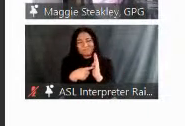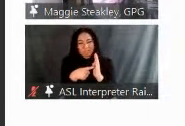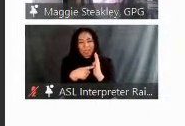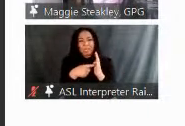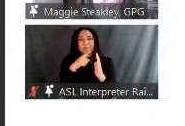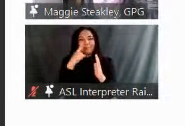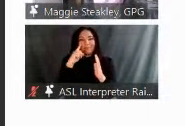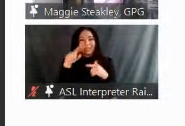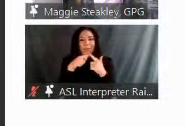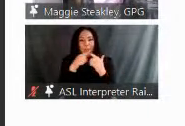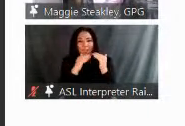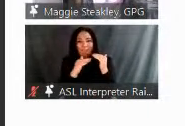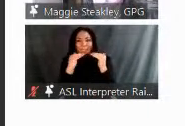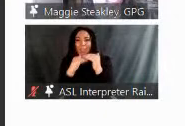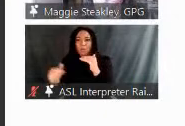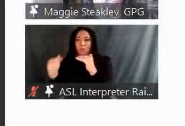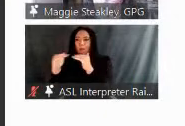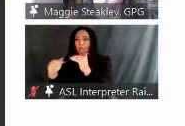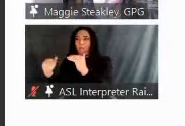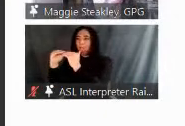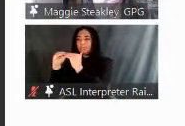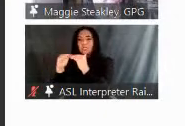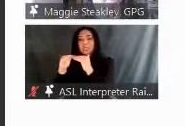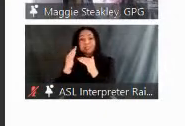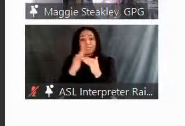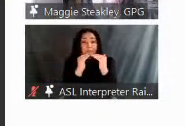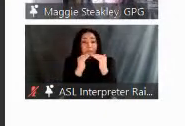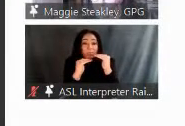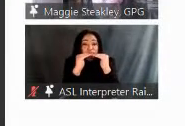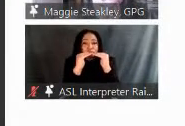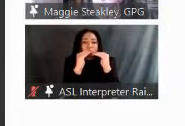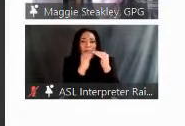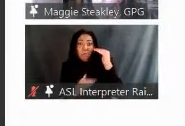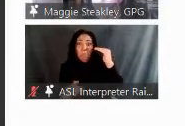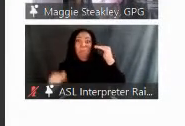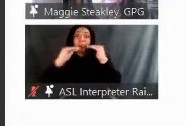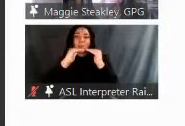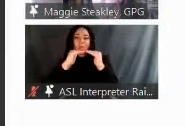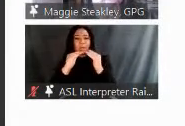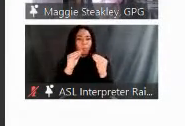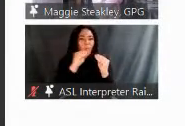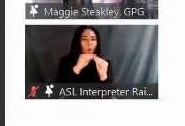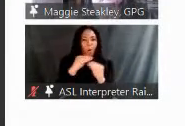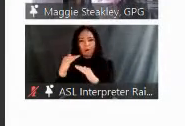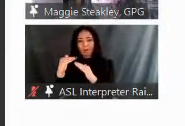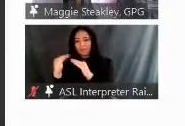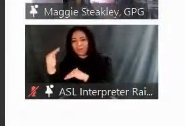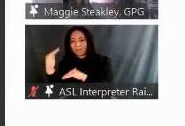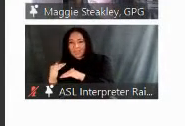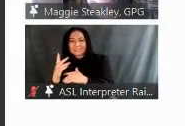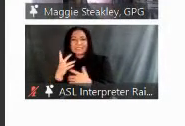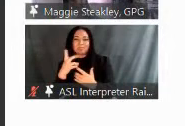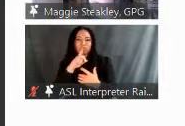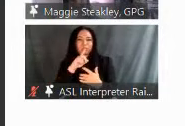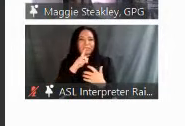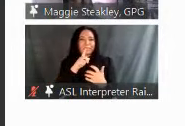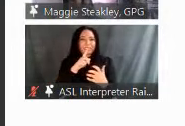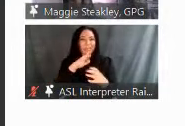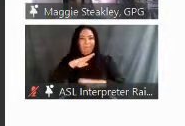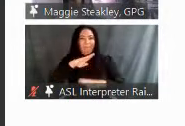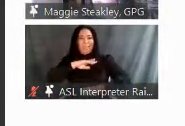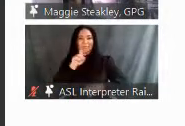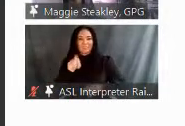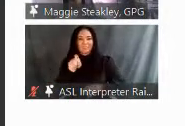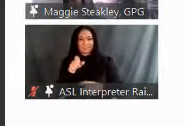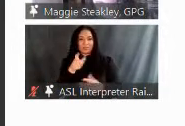equitable approach. And some may get more, some may get less, but we're really reaching the needs of what is needed within